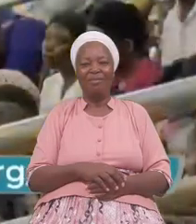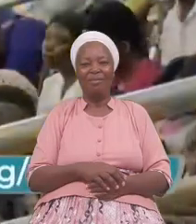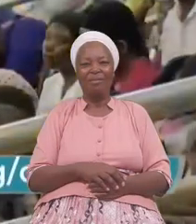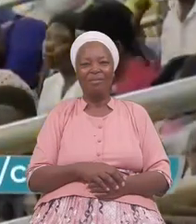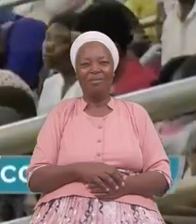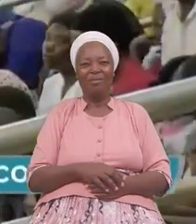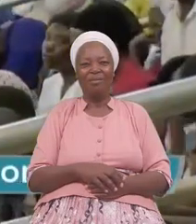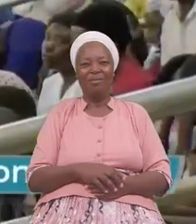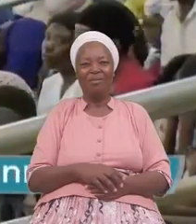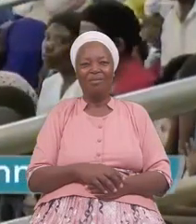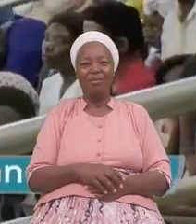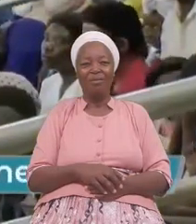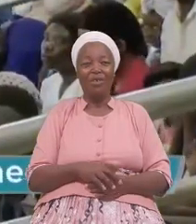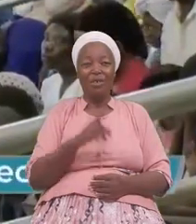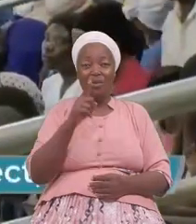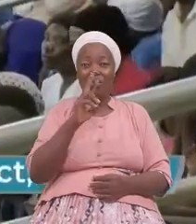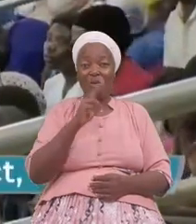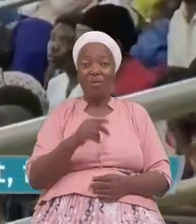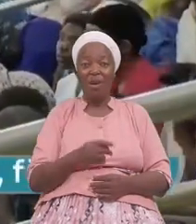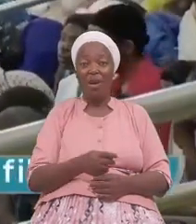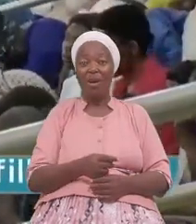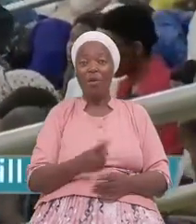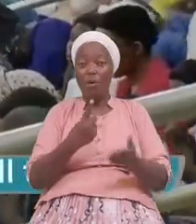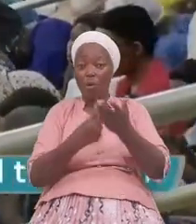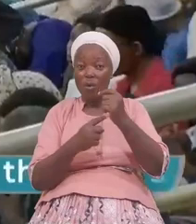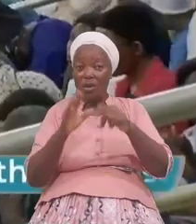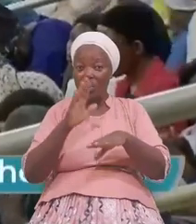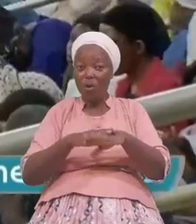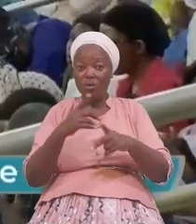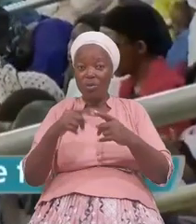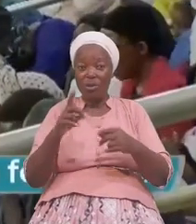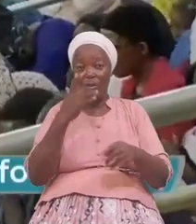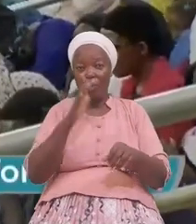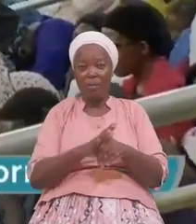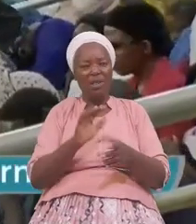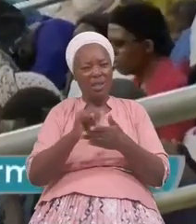You are holding on to the promise. That is your premise as you approach the Lord.